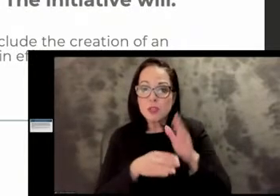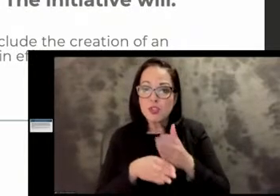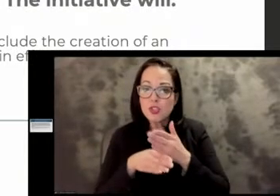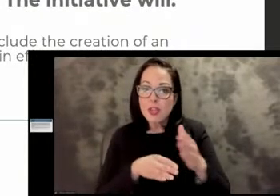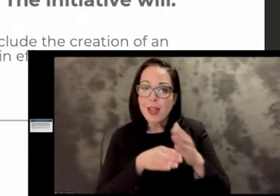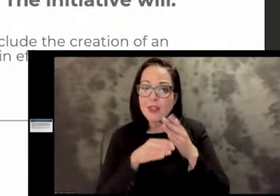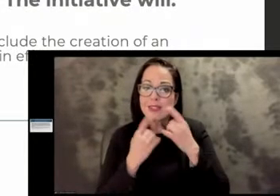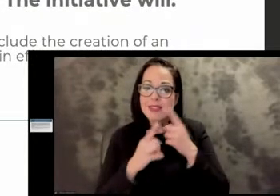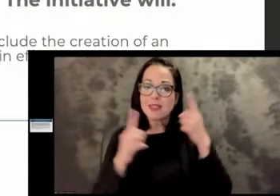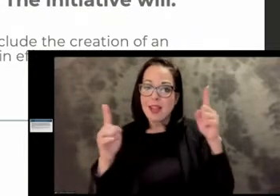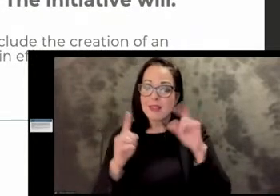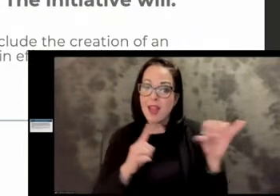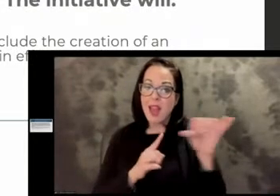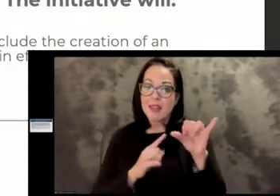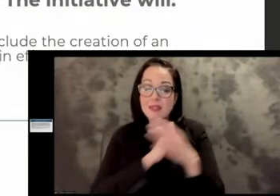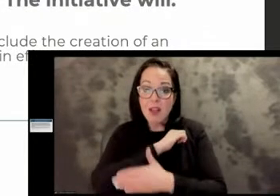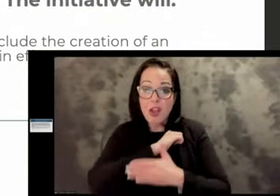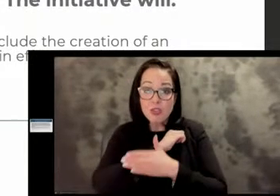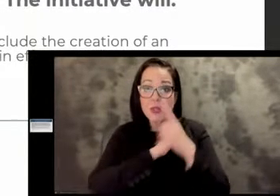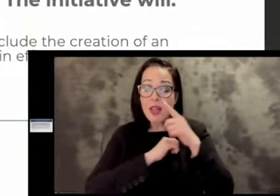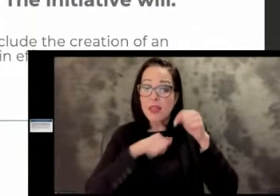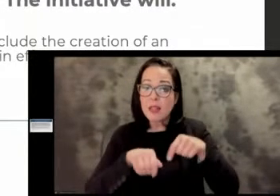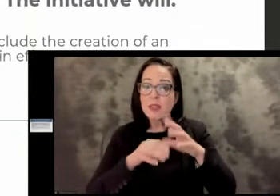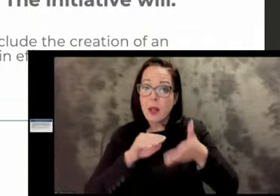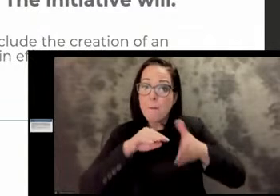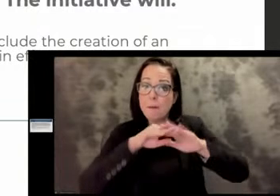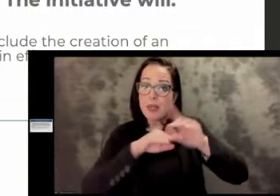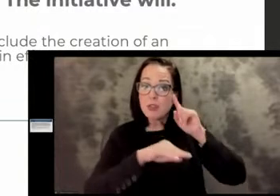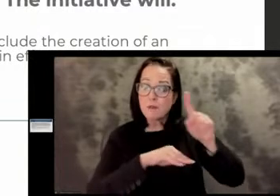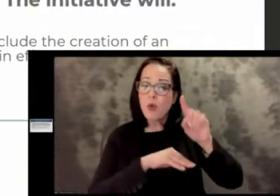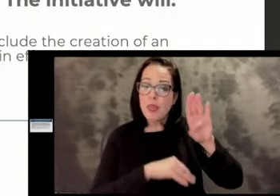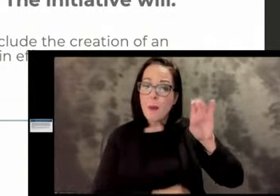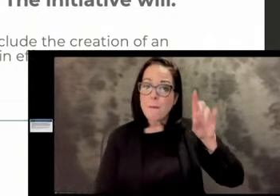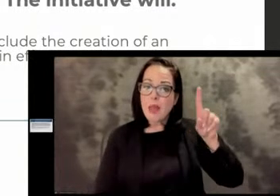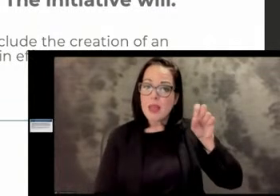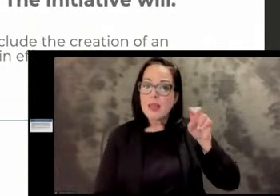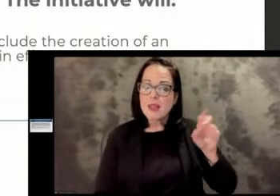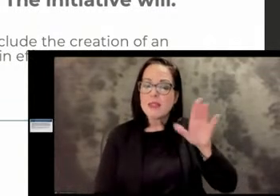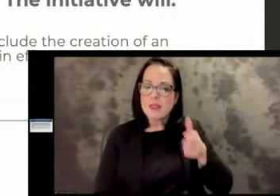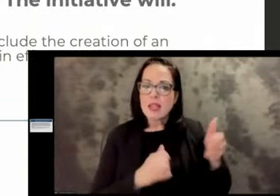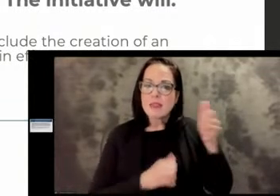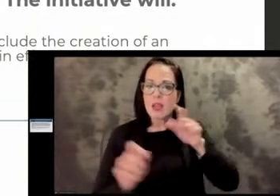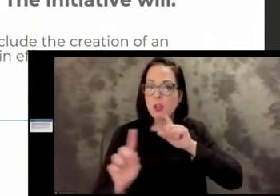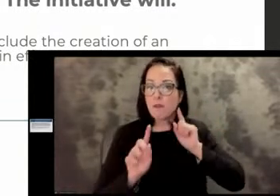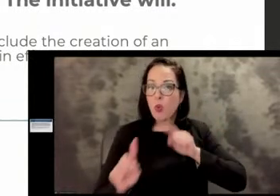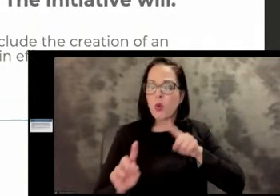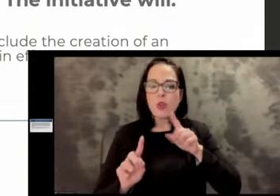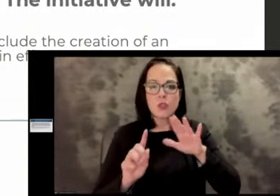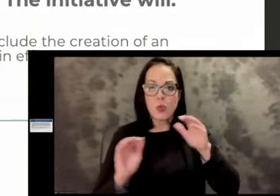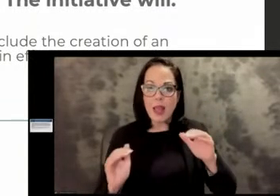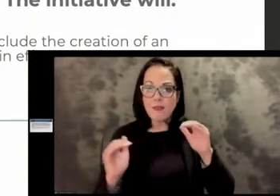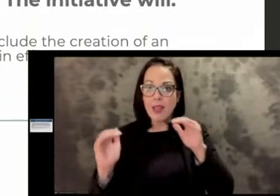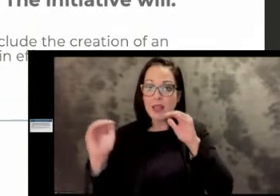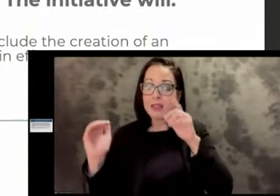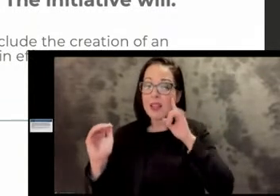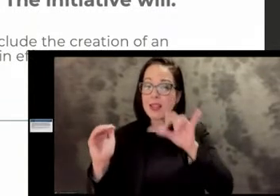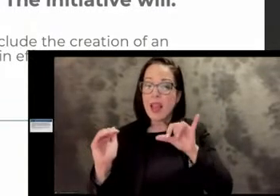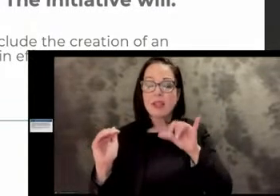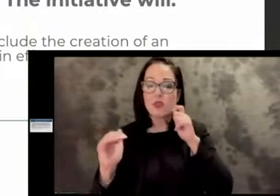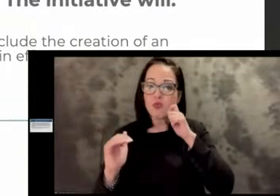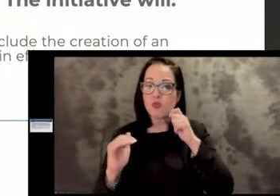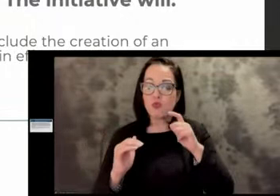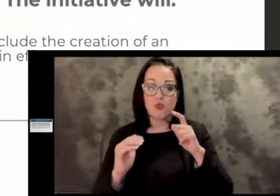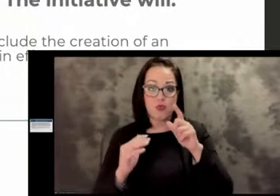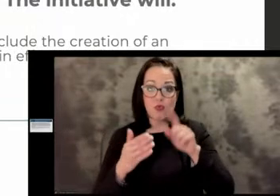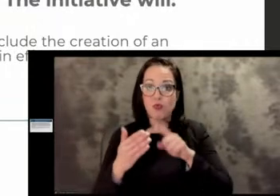country. And that builds on the Biden administration's executive order on advancing racial equity, such as the creation of an interagency